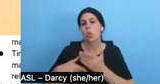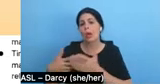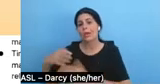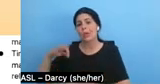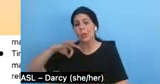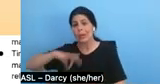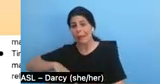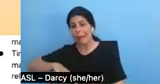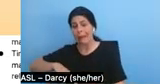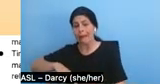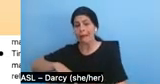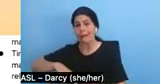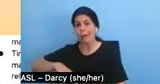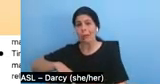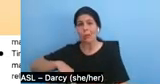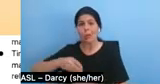not necessarily